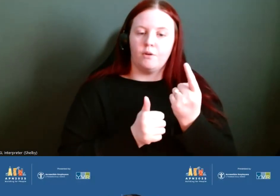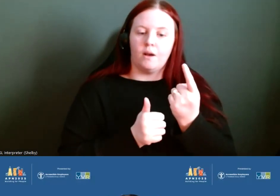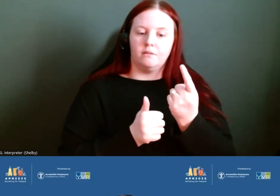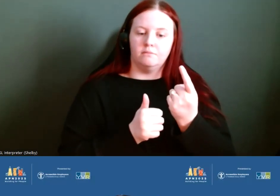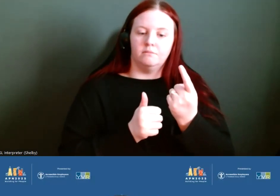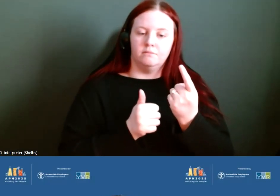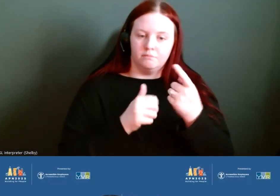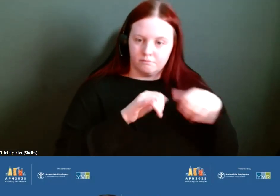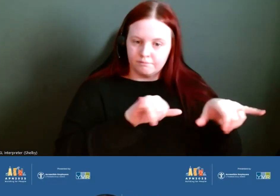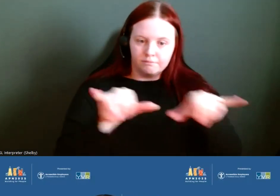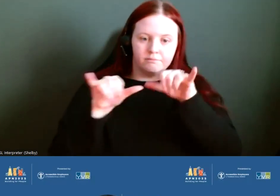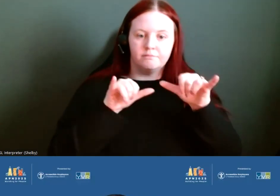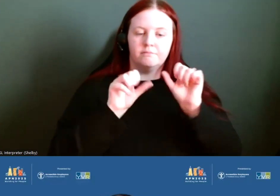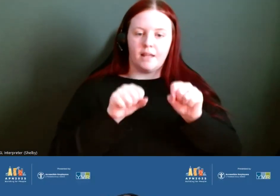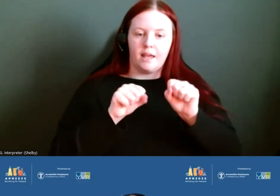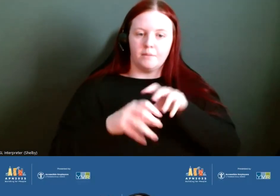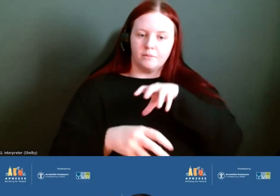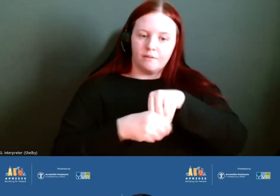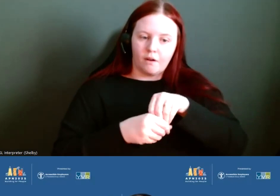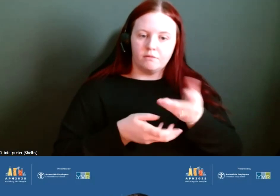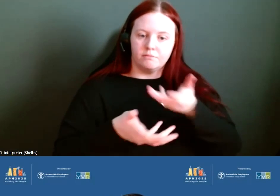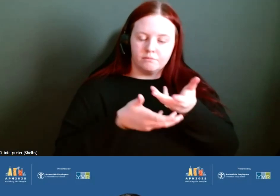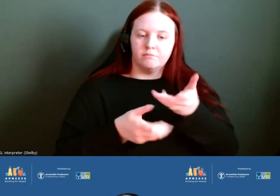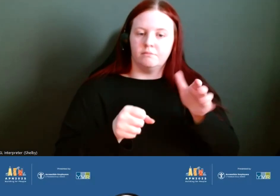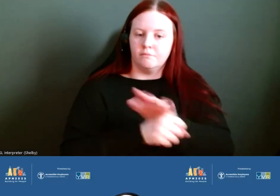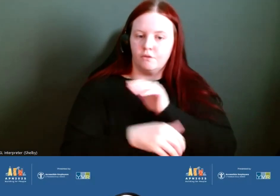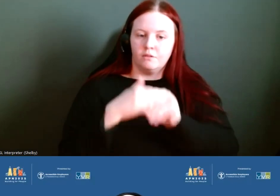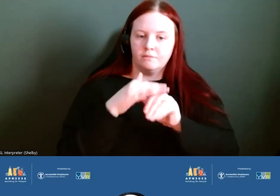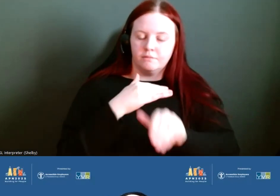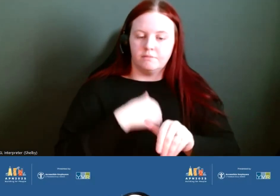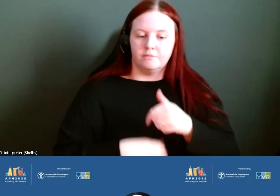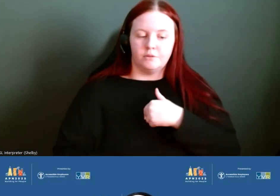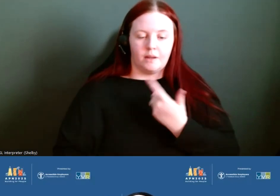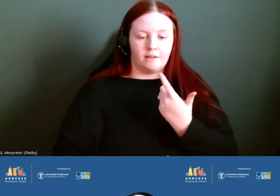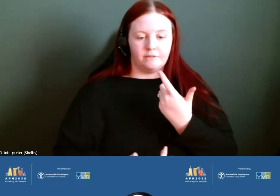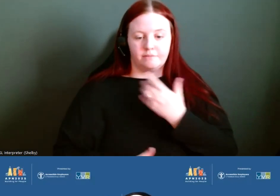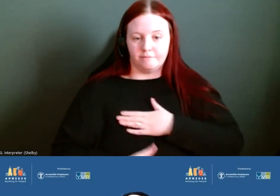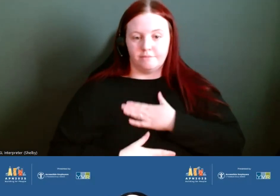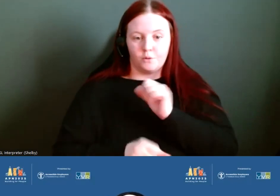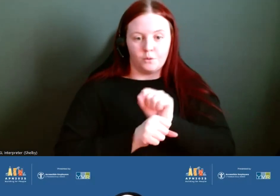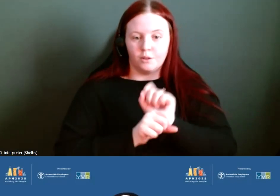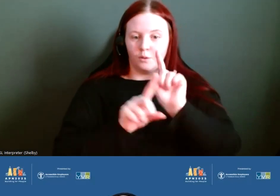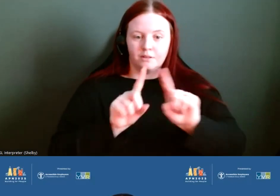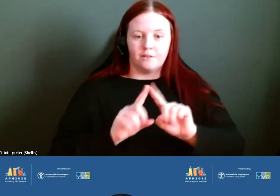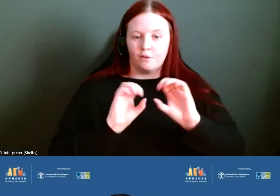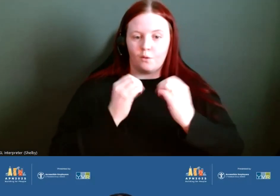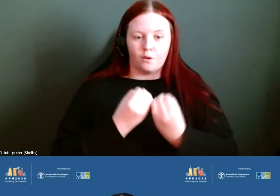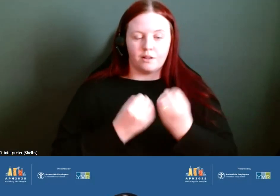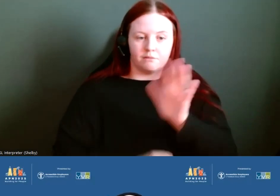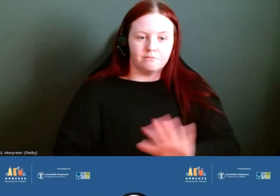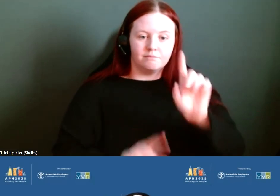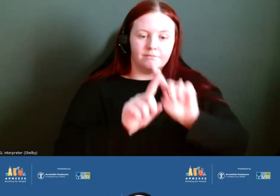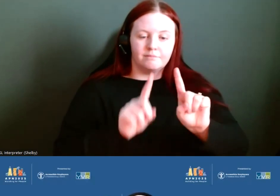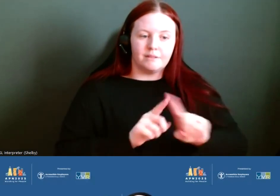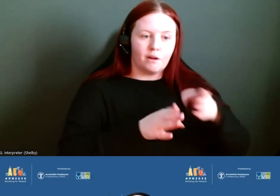able to engage and participate in that fully. So I've had the pleasure of working with organizations across a number of industries and